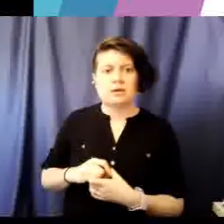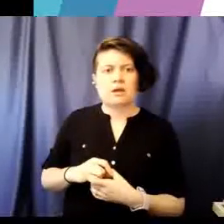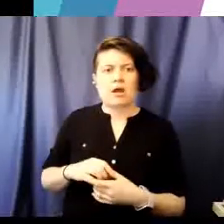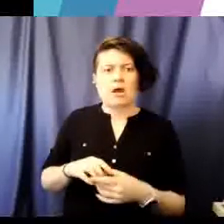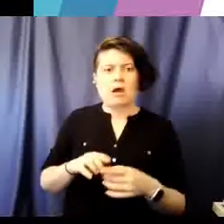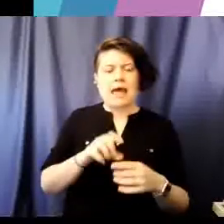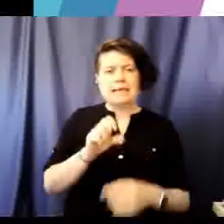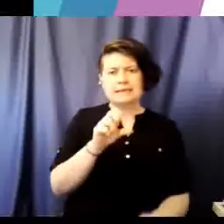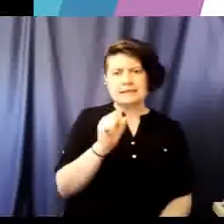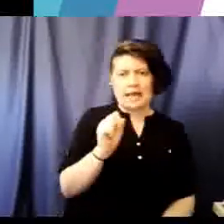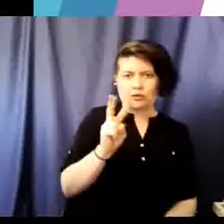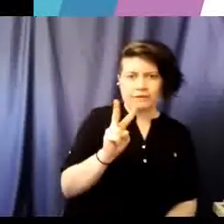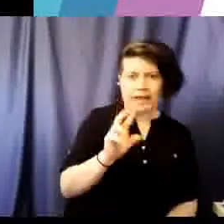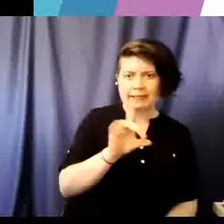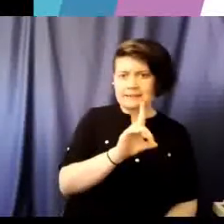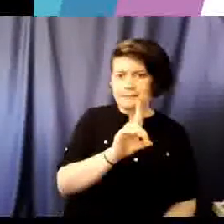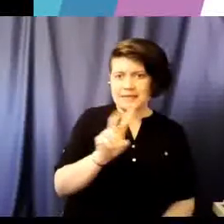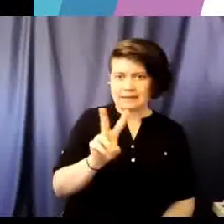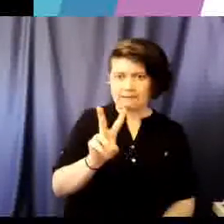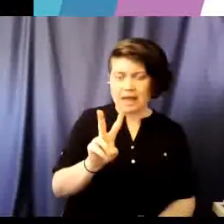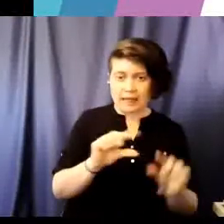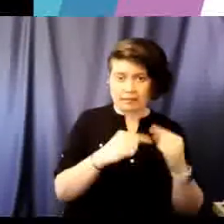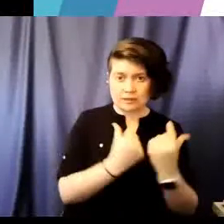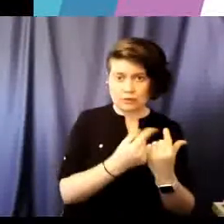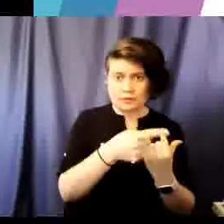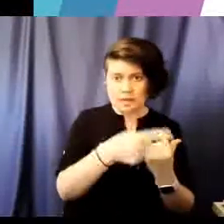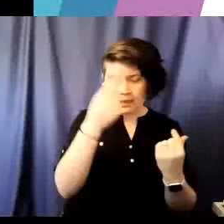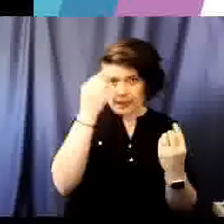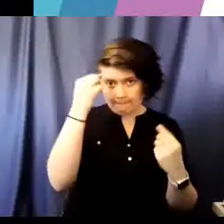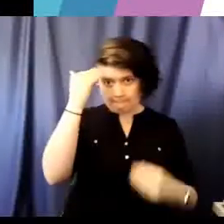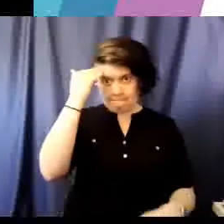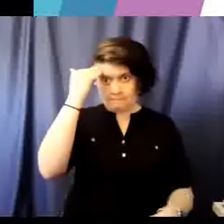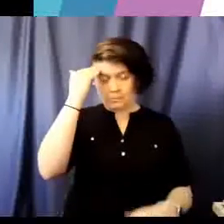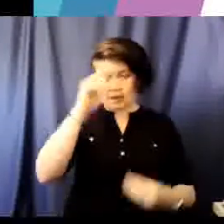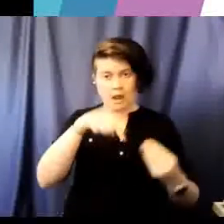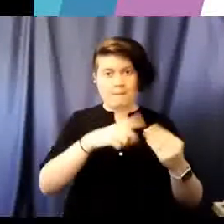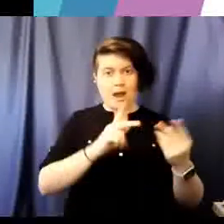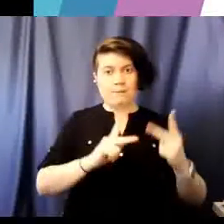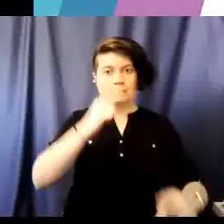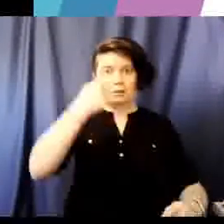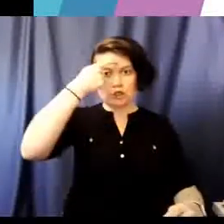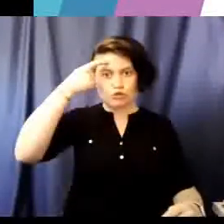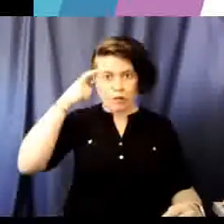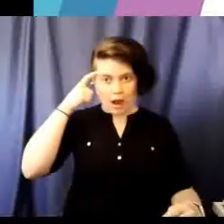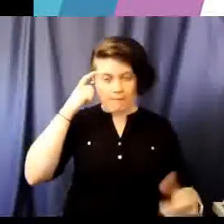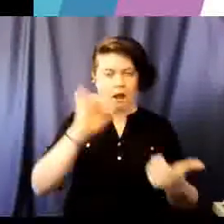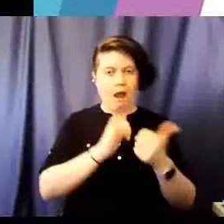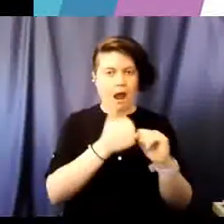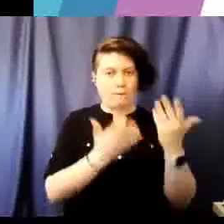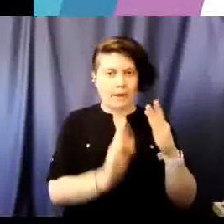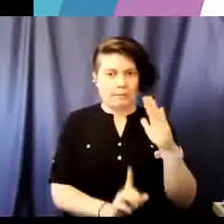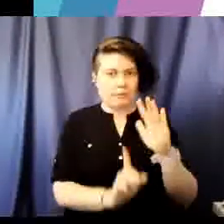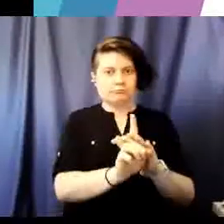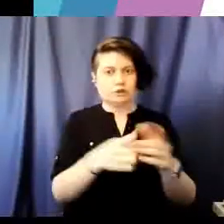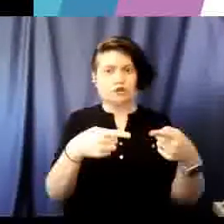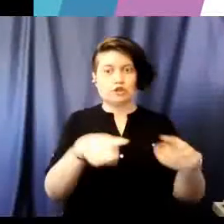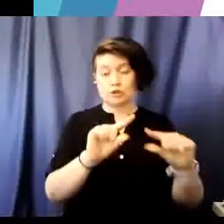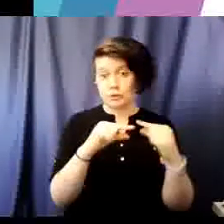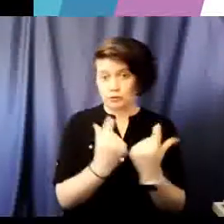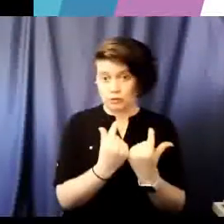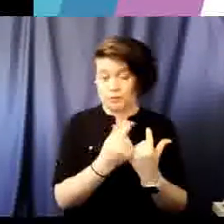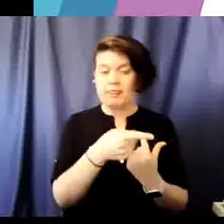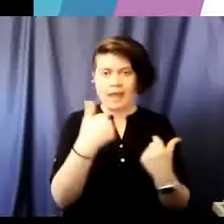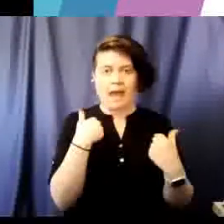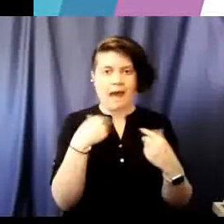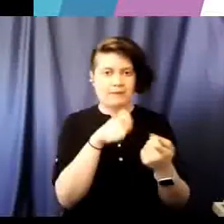sexual and domestic violence groups, they are very conscious of how people's traumas might come up in the group, and they are especially trained